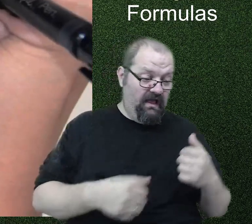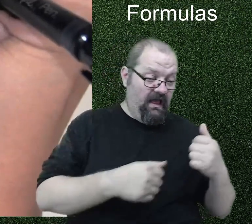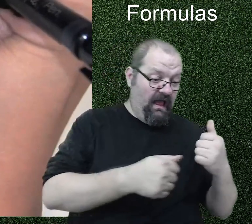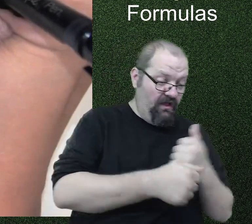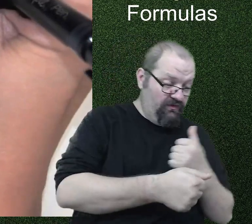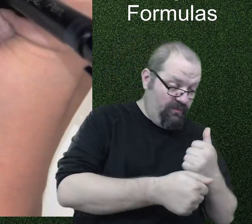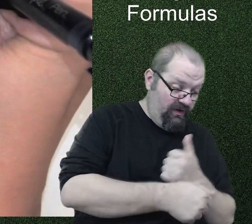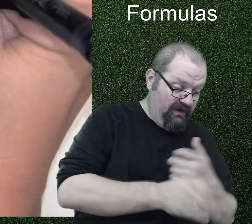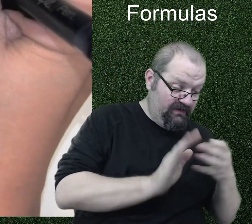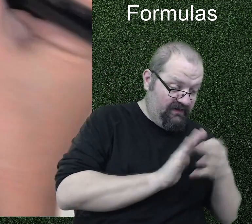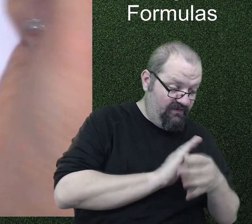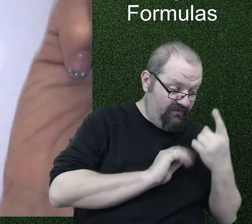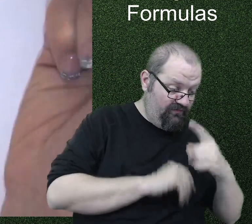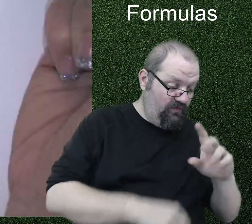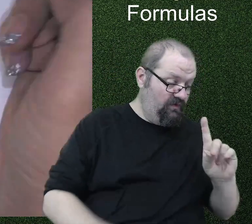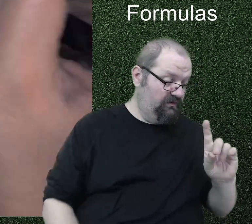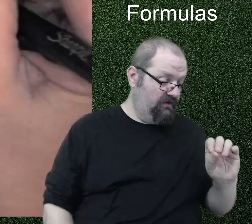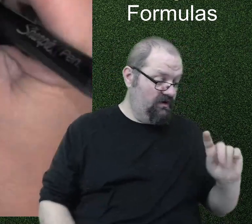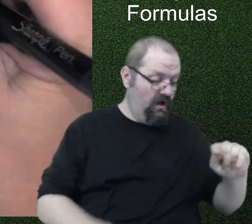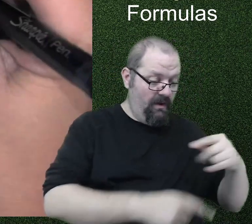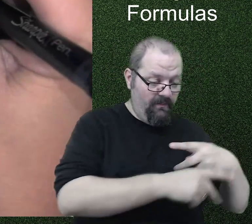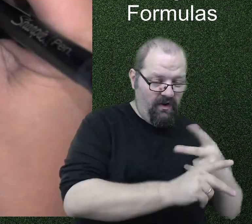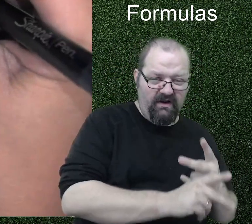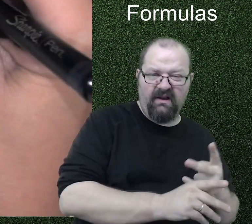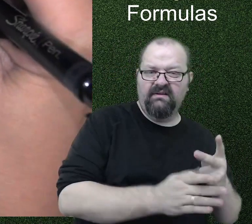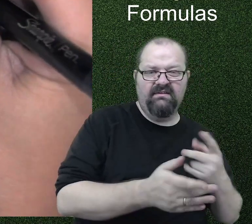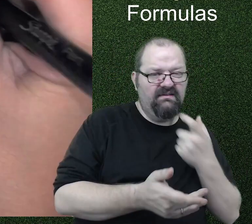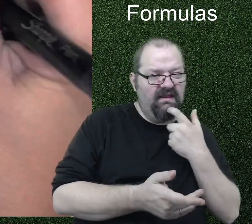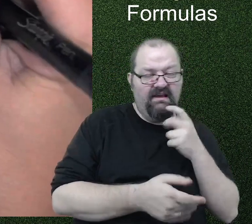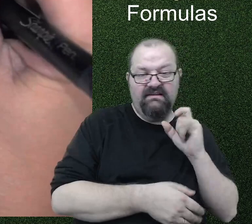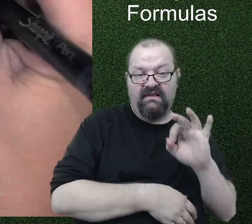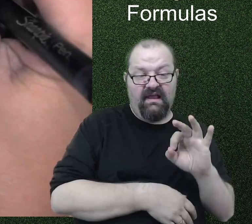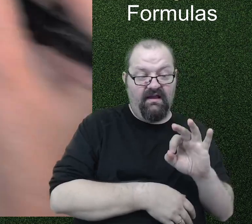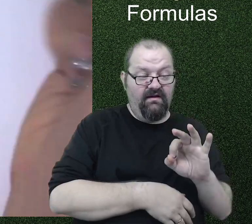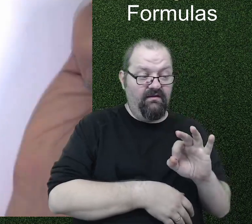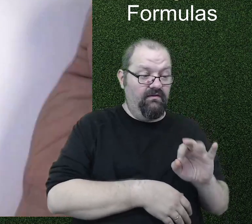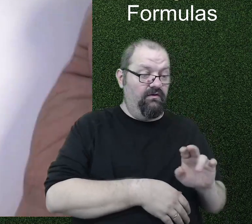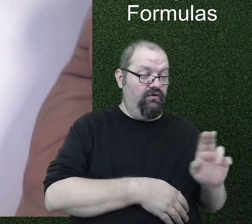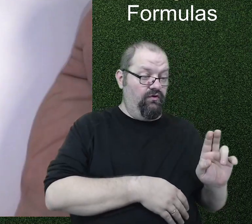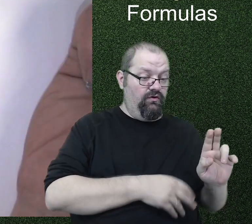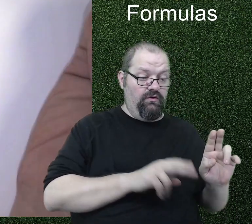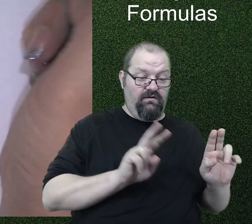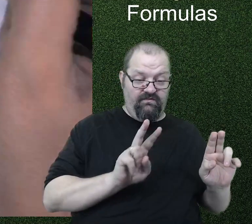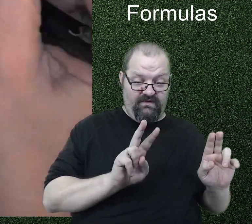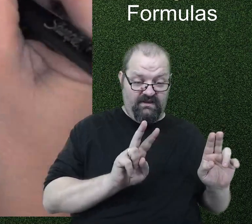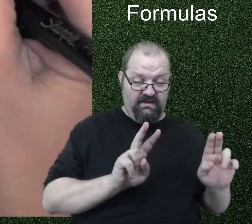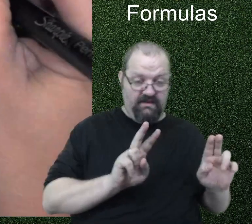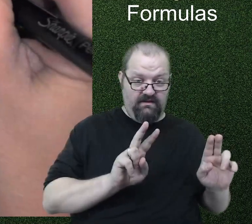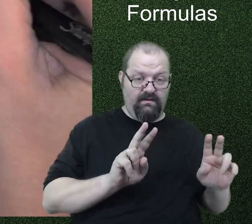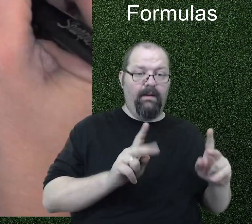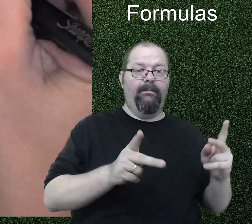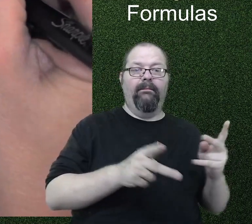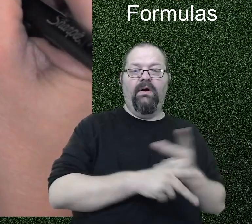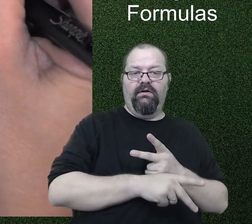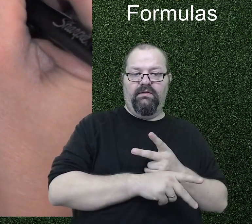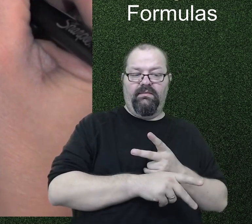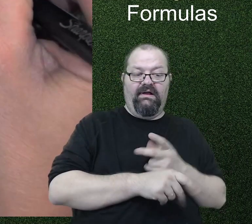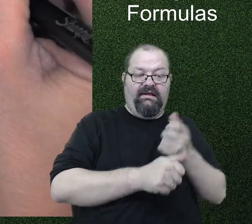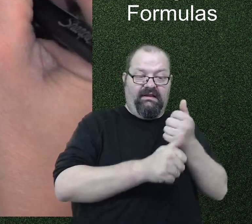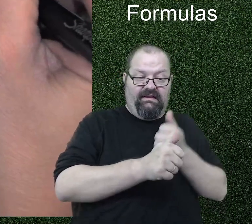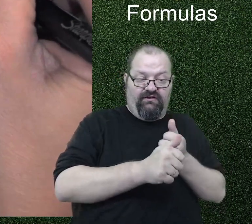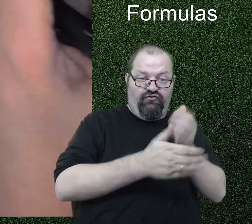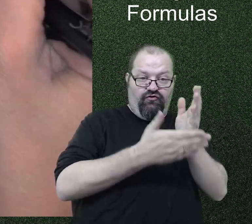product, which just says if you're taking the dot product of u and v, multiply component by